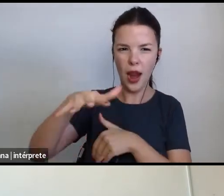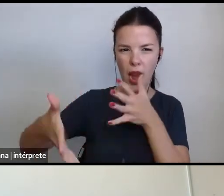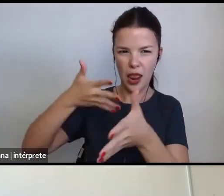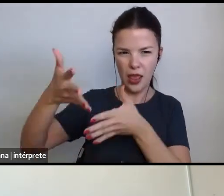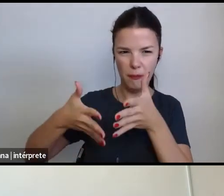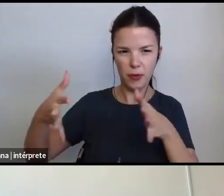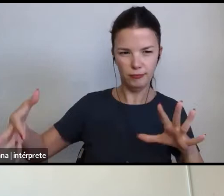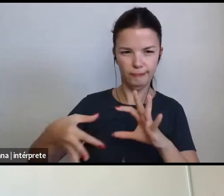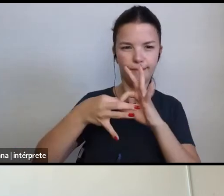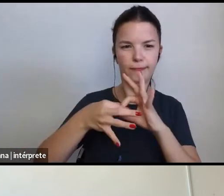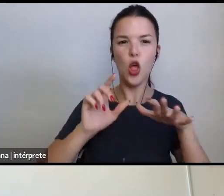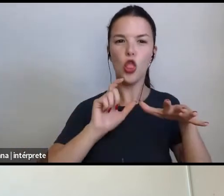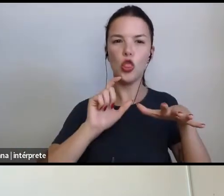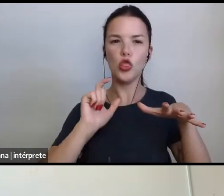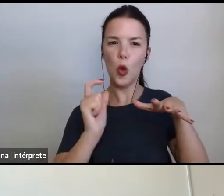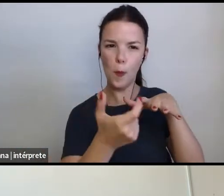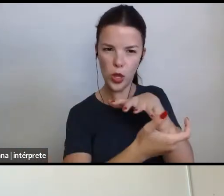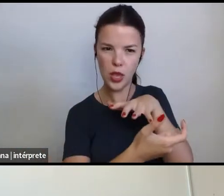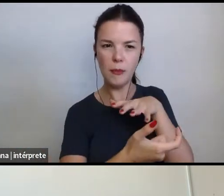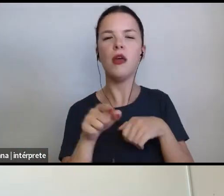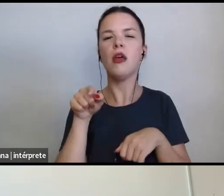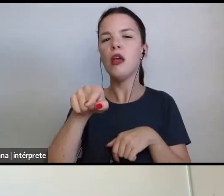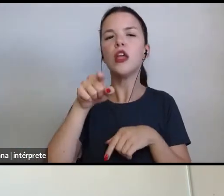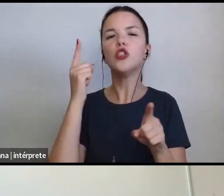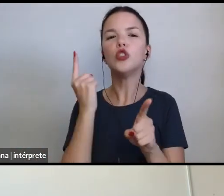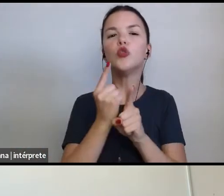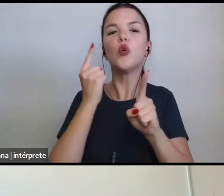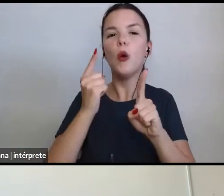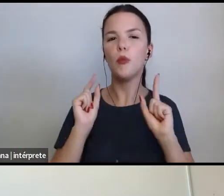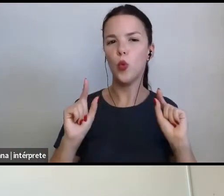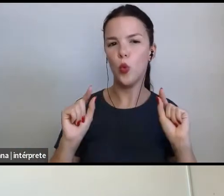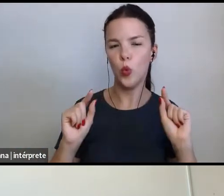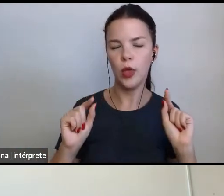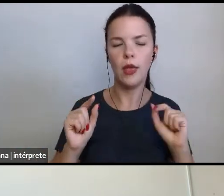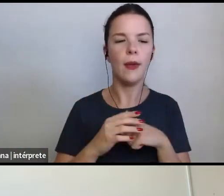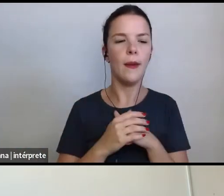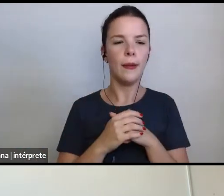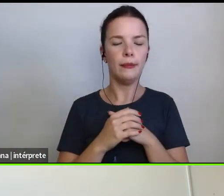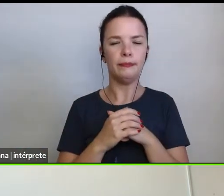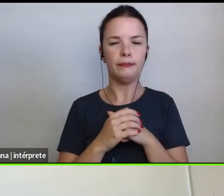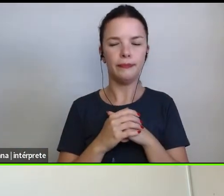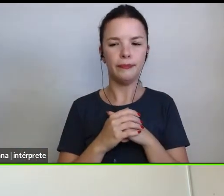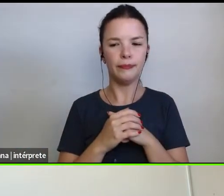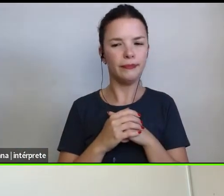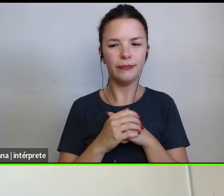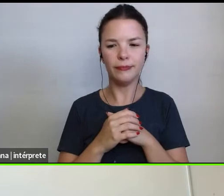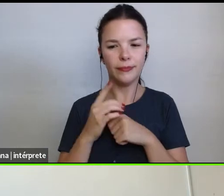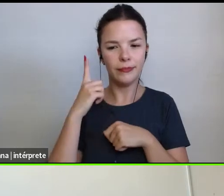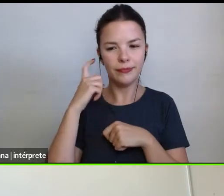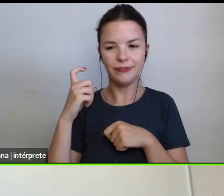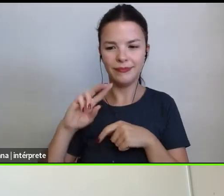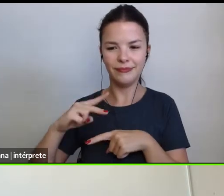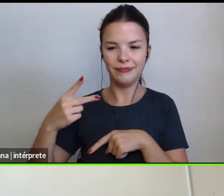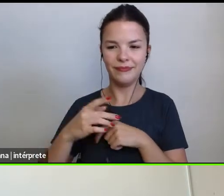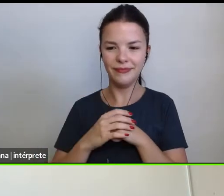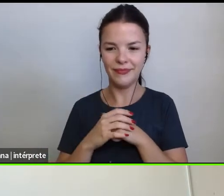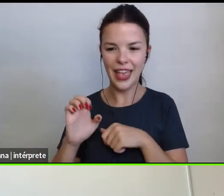toponyms, is that they go the same way all